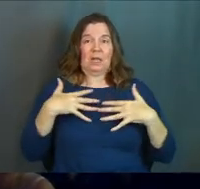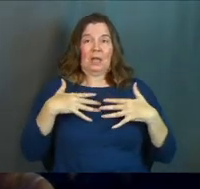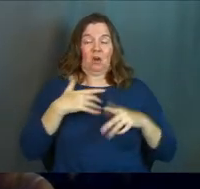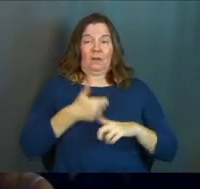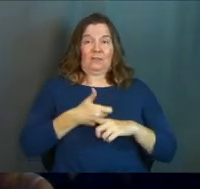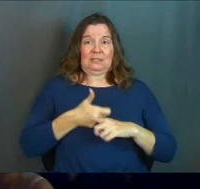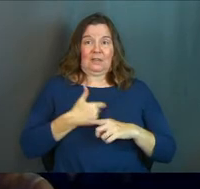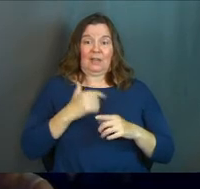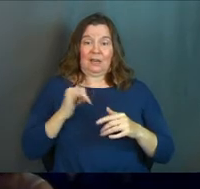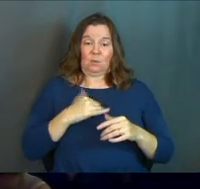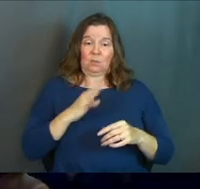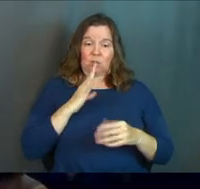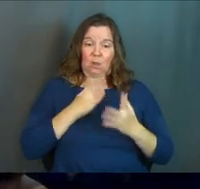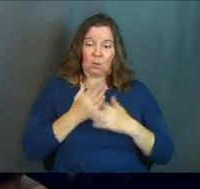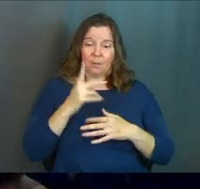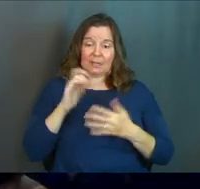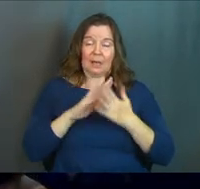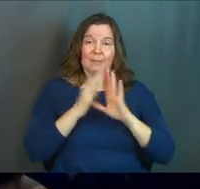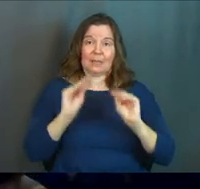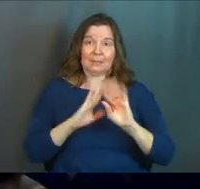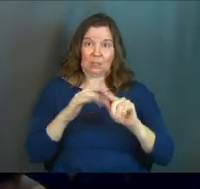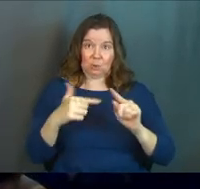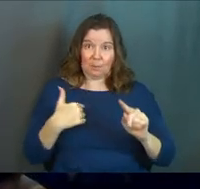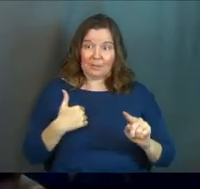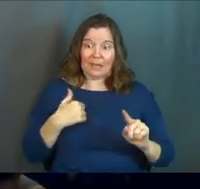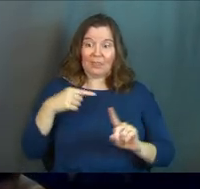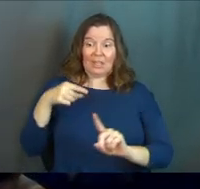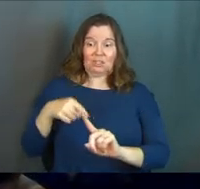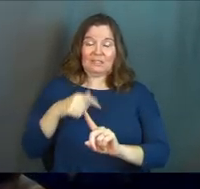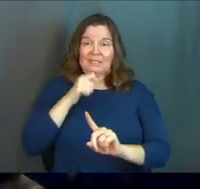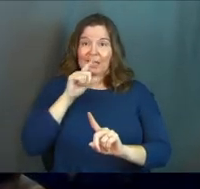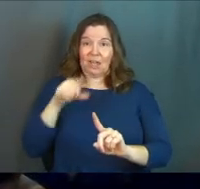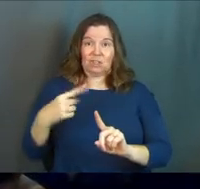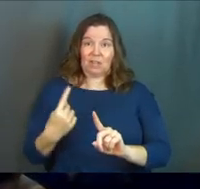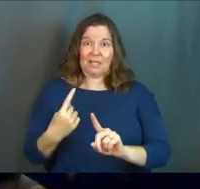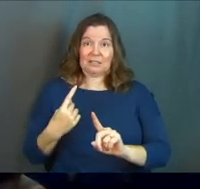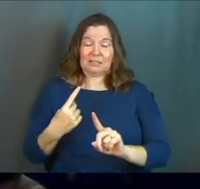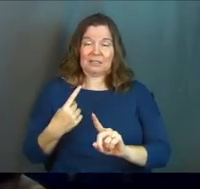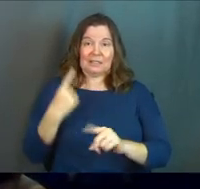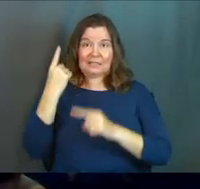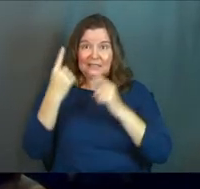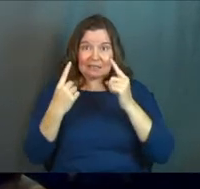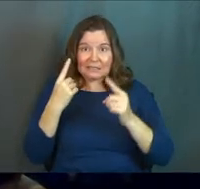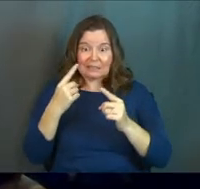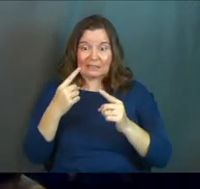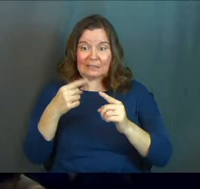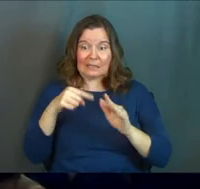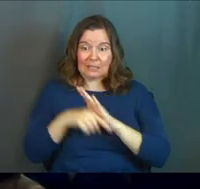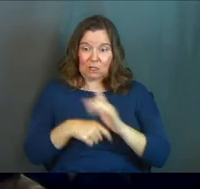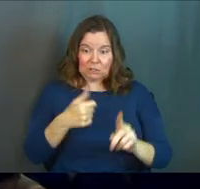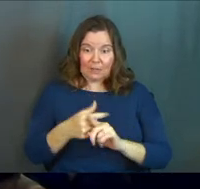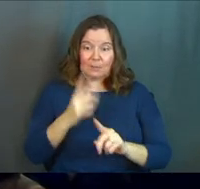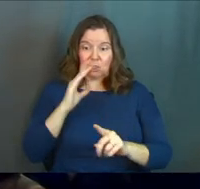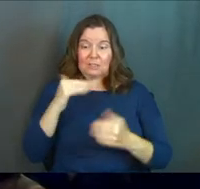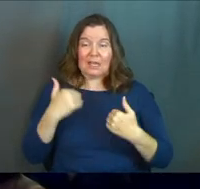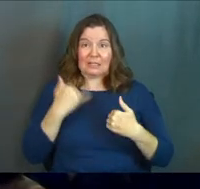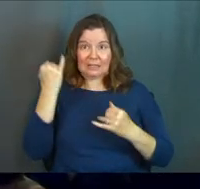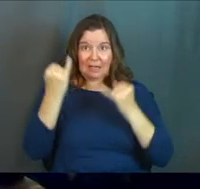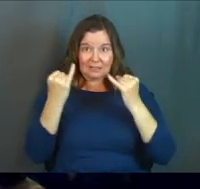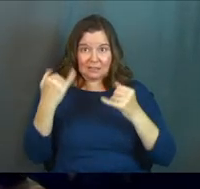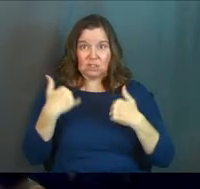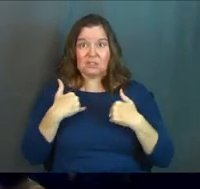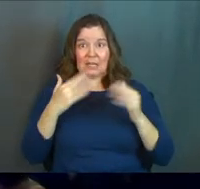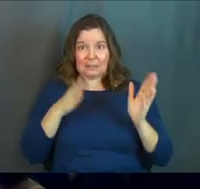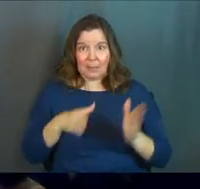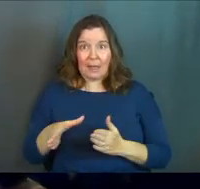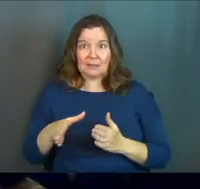of herself. And as we talk through, it becomes clear to me that she's not just considering ending her life, but she's got ideas and